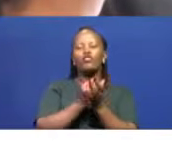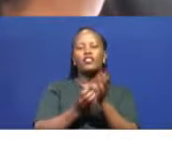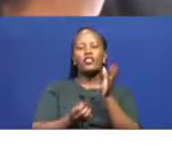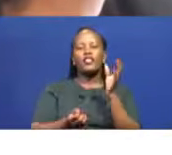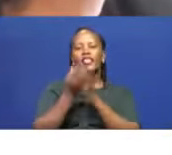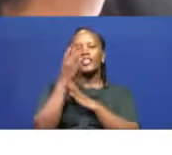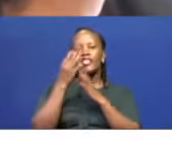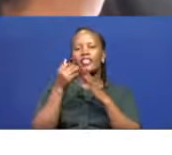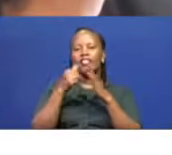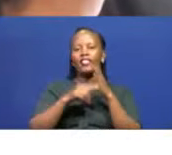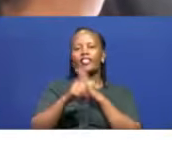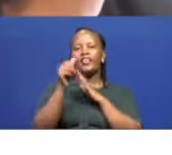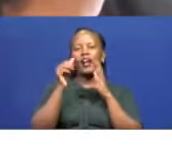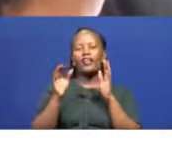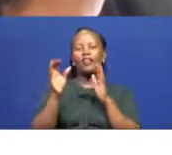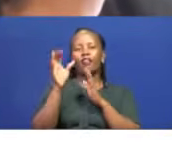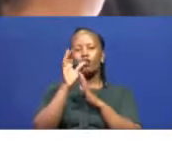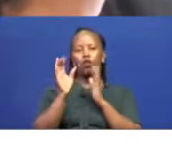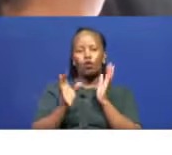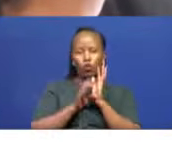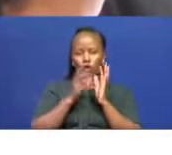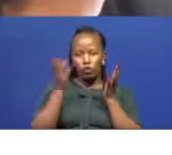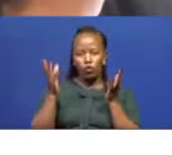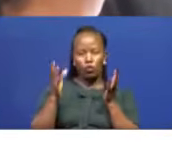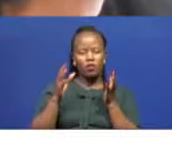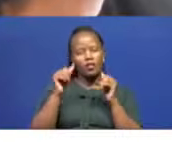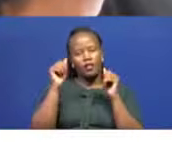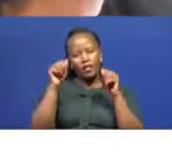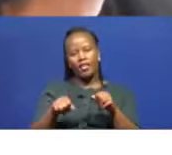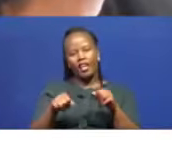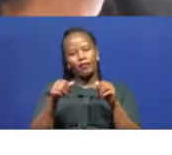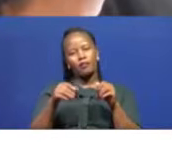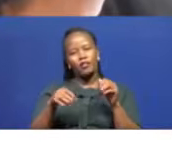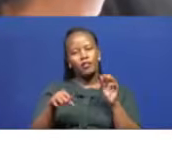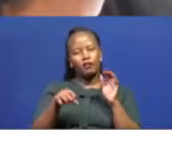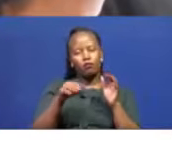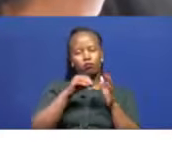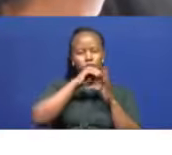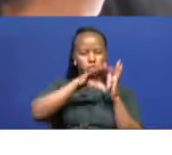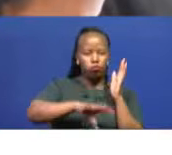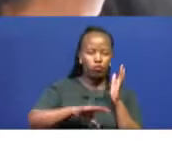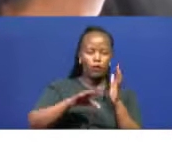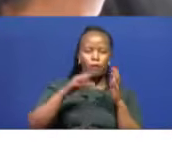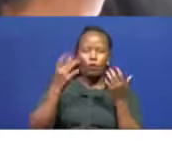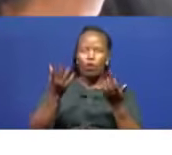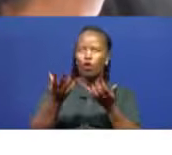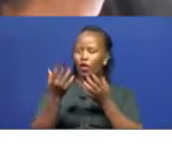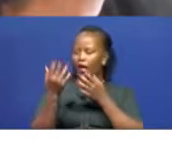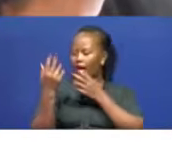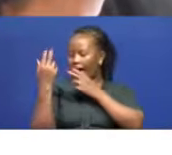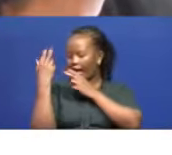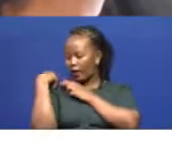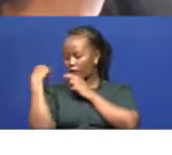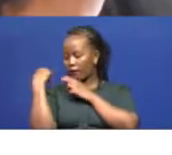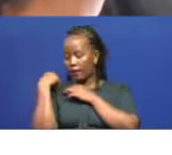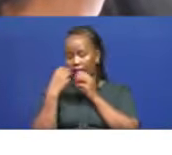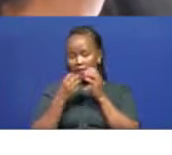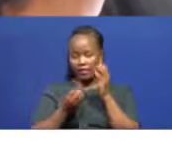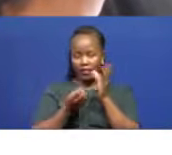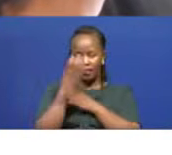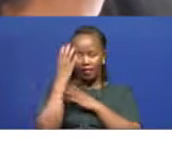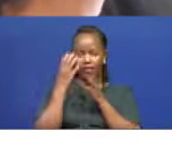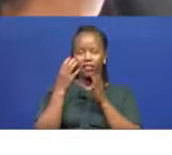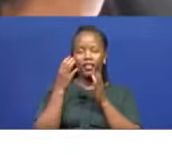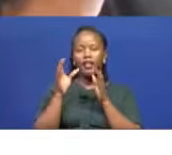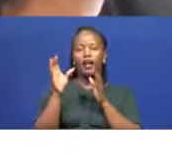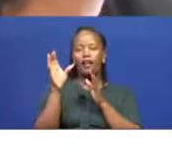the Constitution ought to be abolished, or whether accountability mechanisms created under this